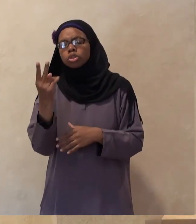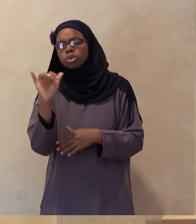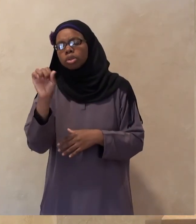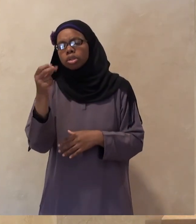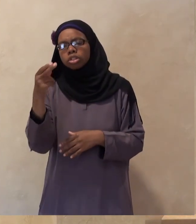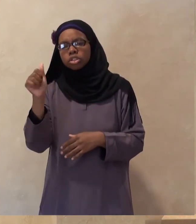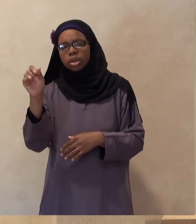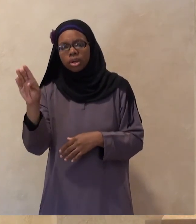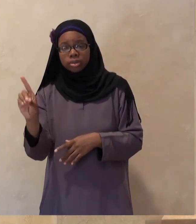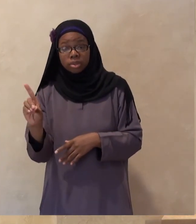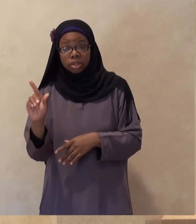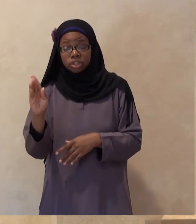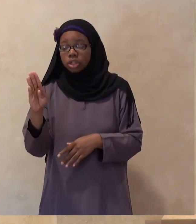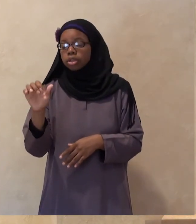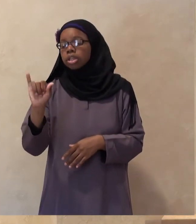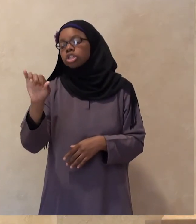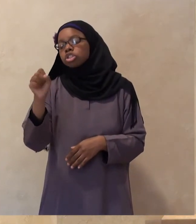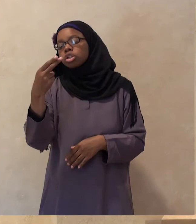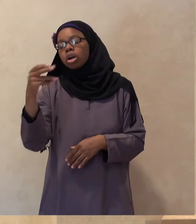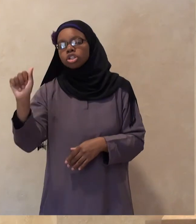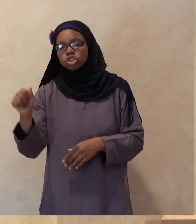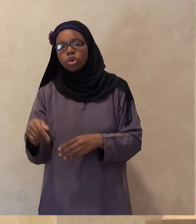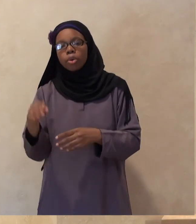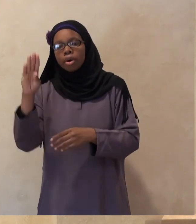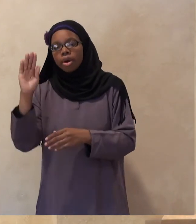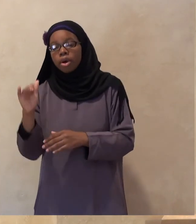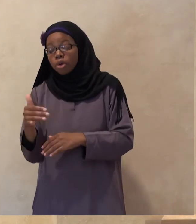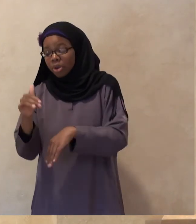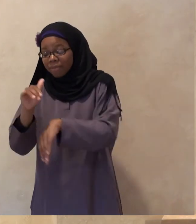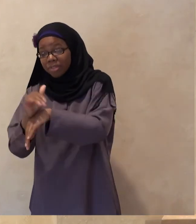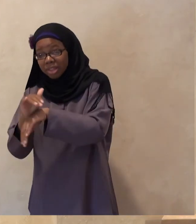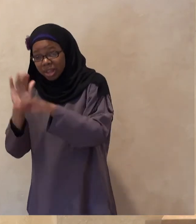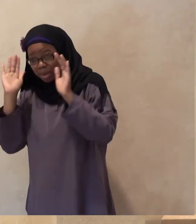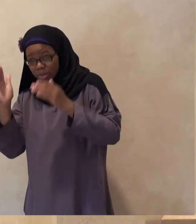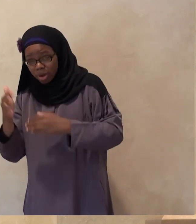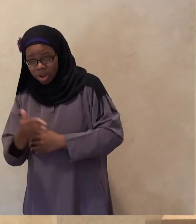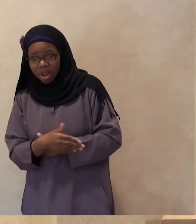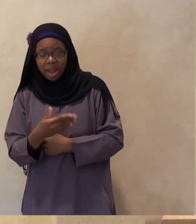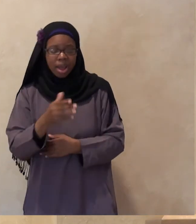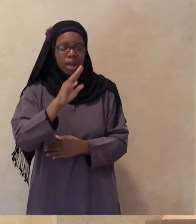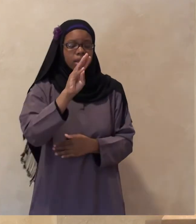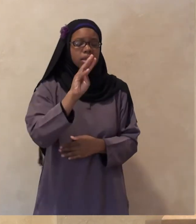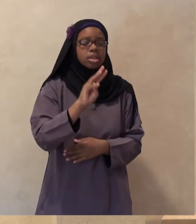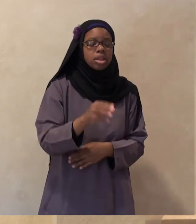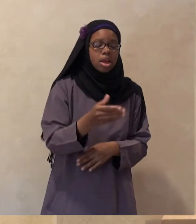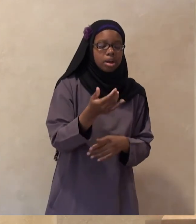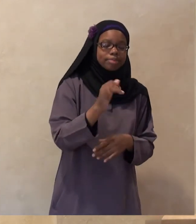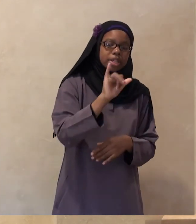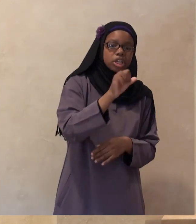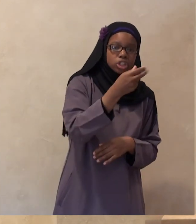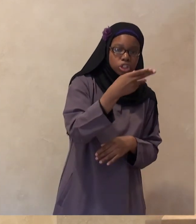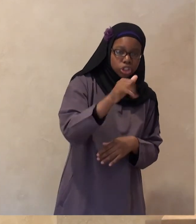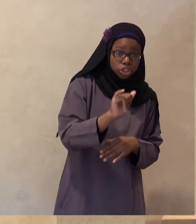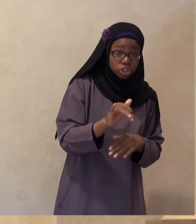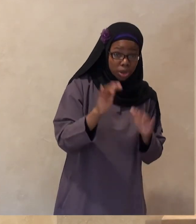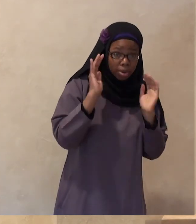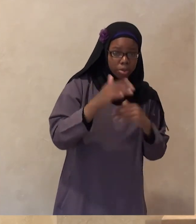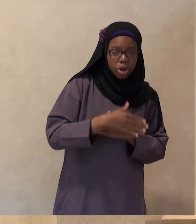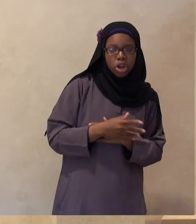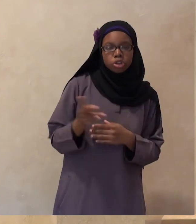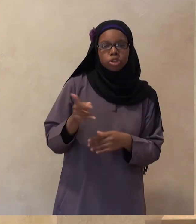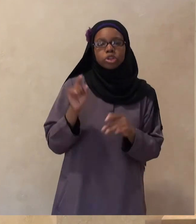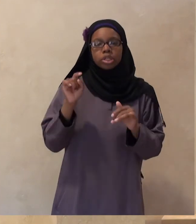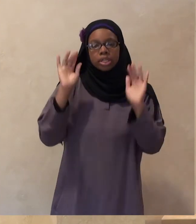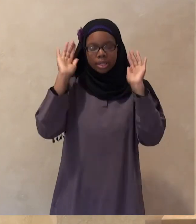Ishas? Between Maghrib and Isha. Because of the Ahadith, many scholars say similarly with the night of Ashura,